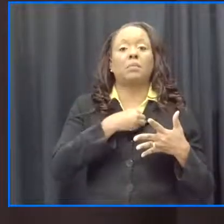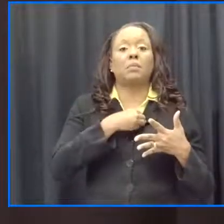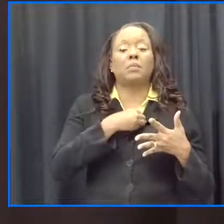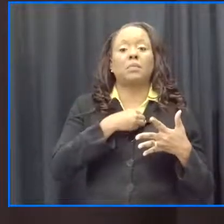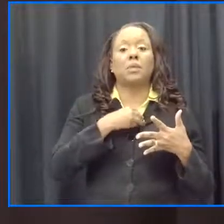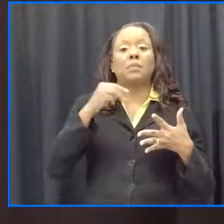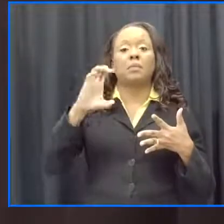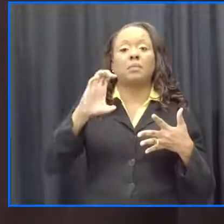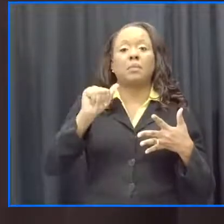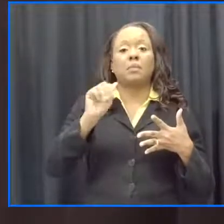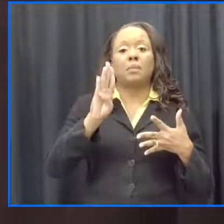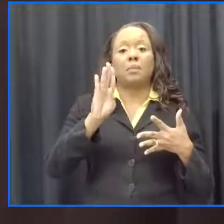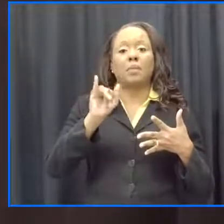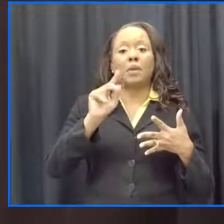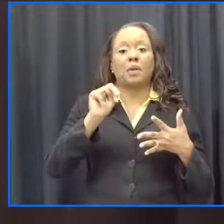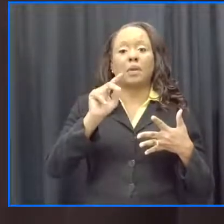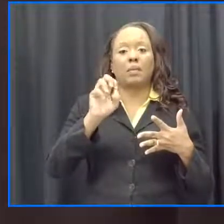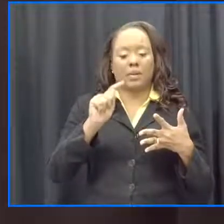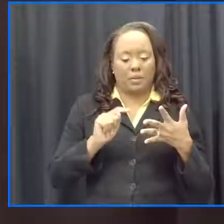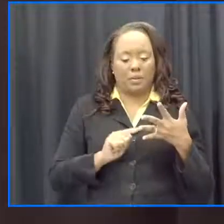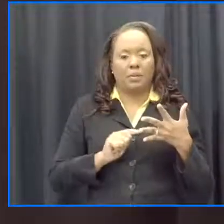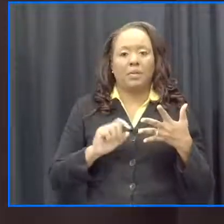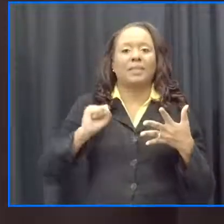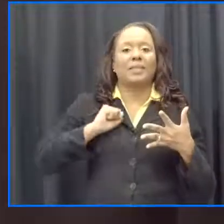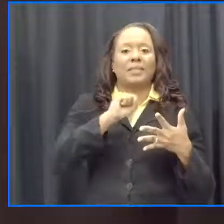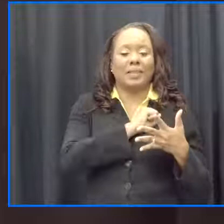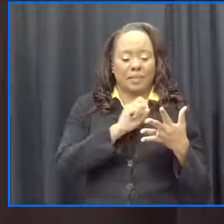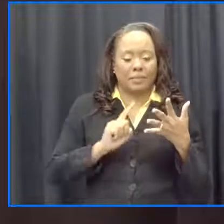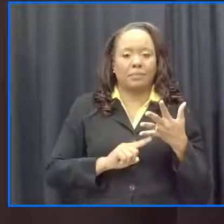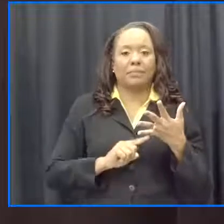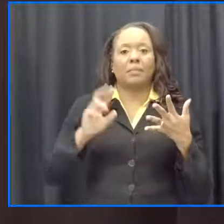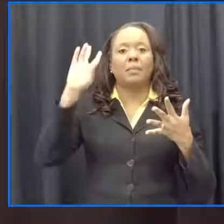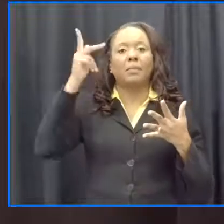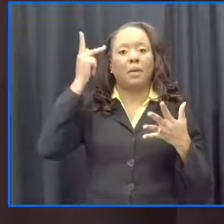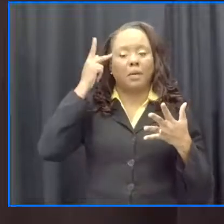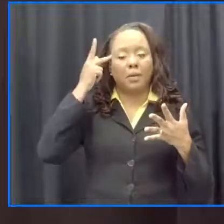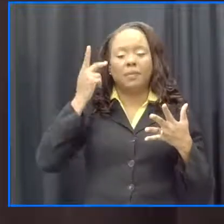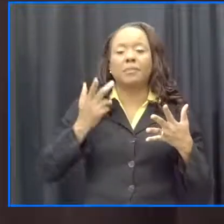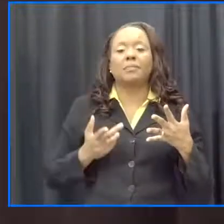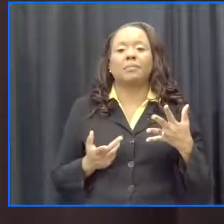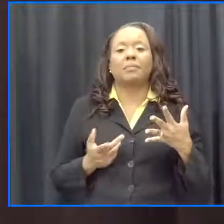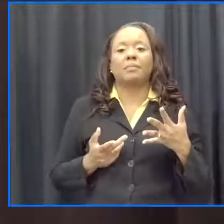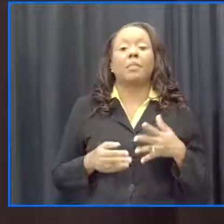members of Cabinet, members of the Senate and members of Parliament,